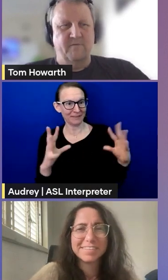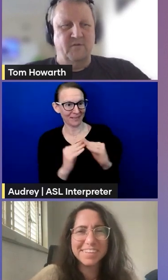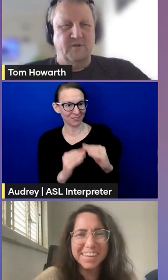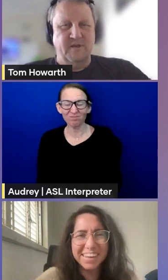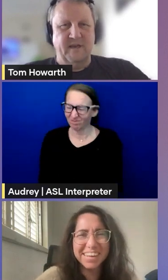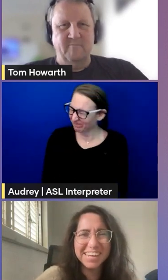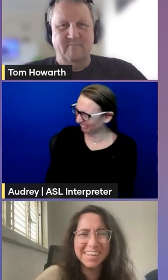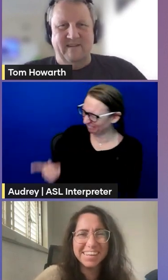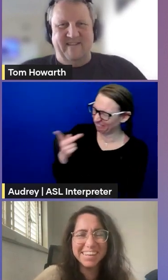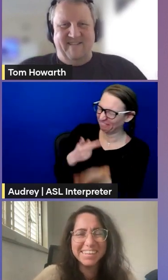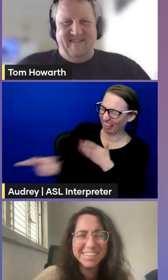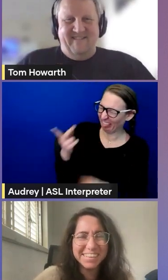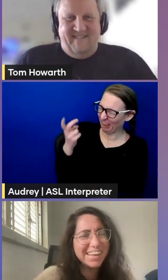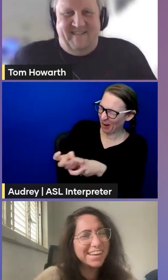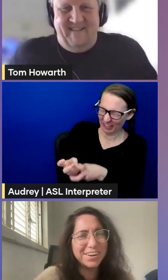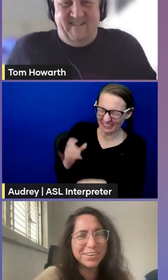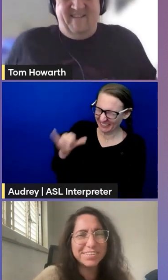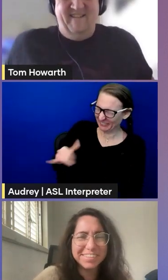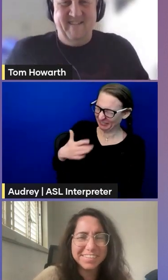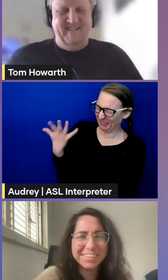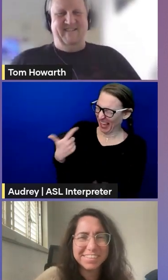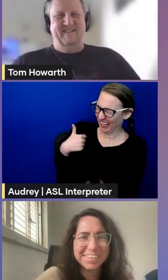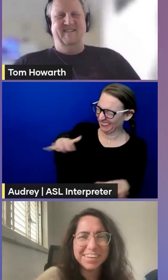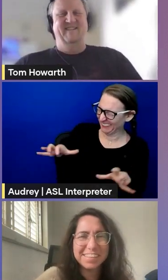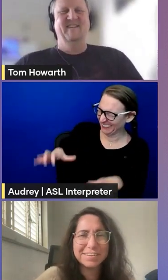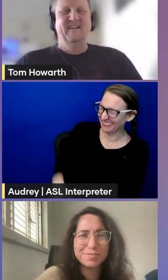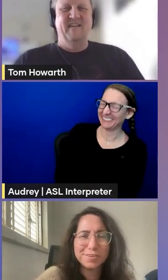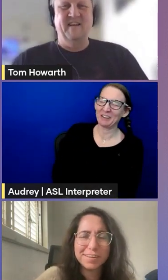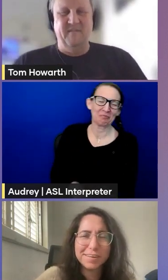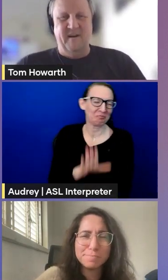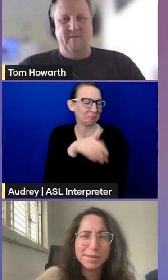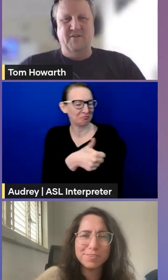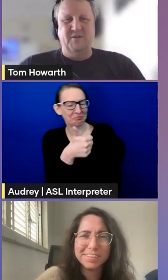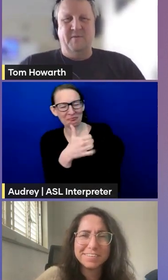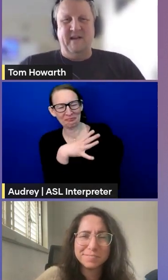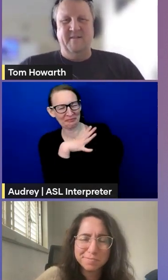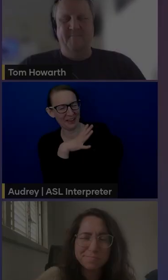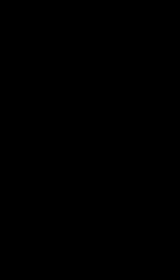That's what I've done today. All good. Thanks for Thank you very much. Bye.